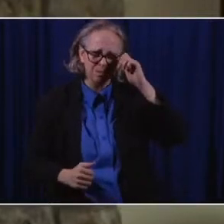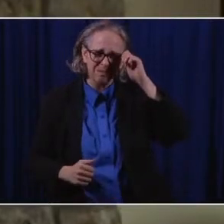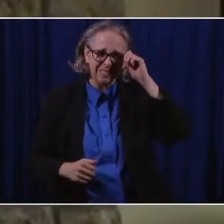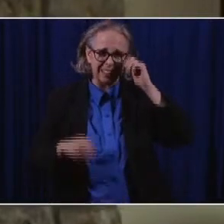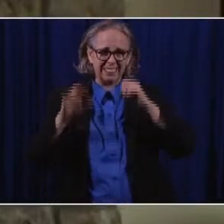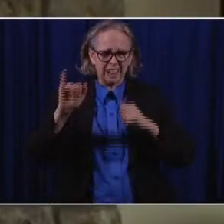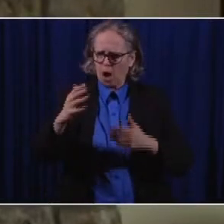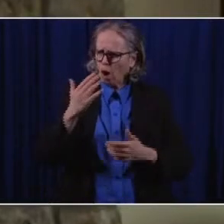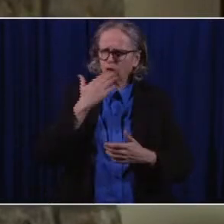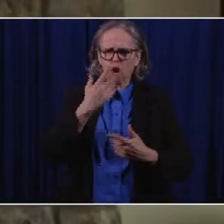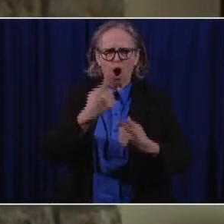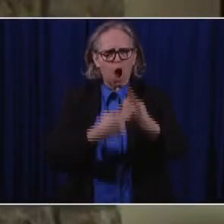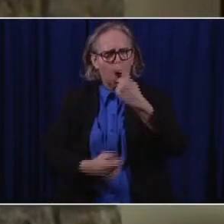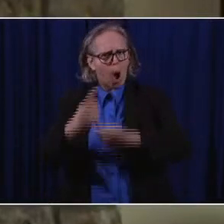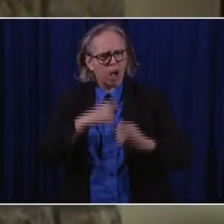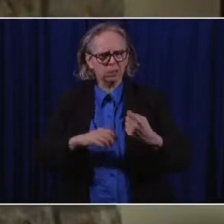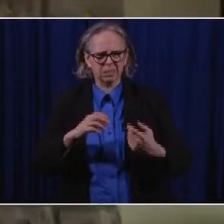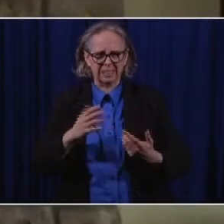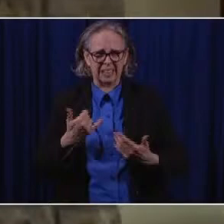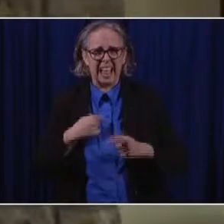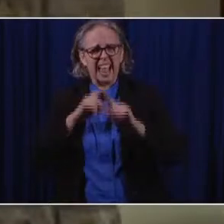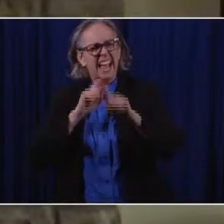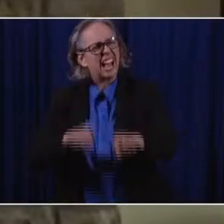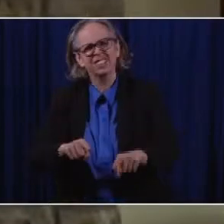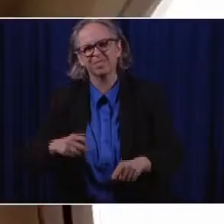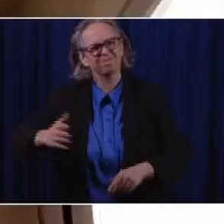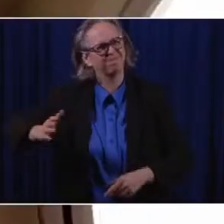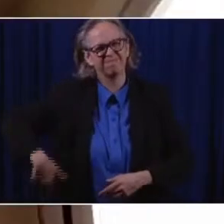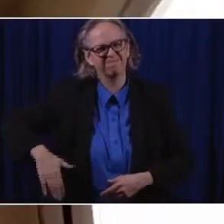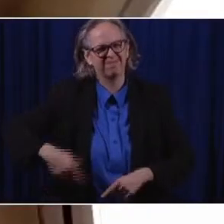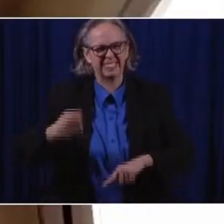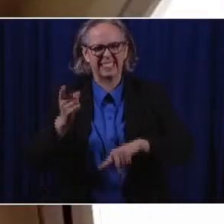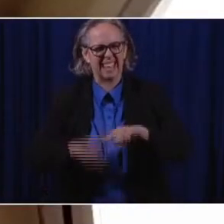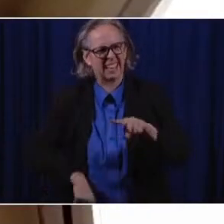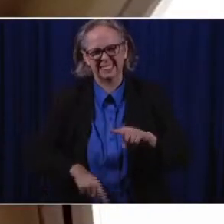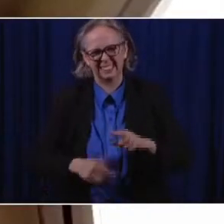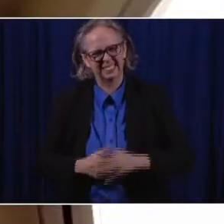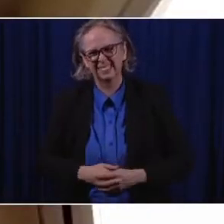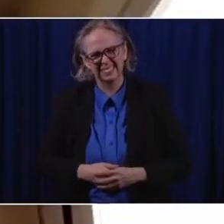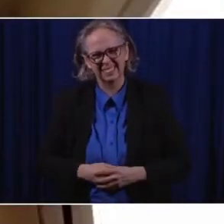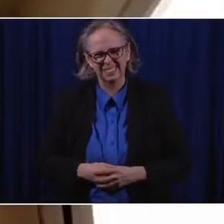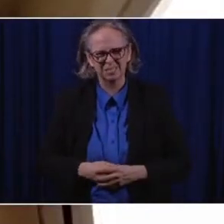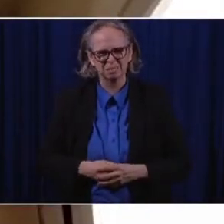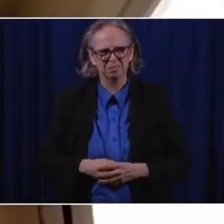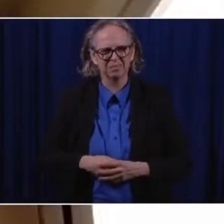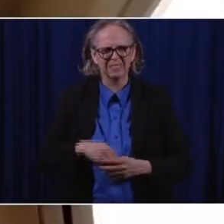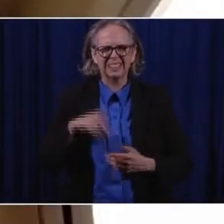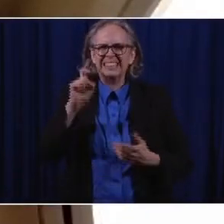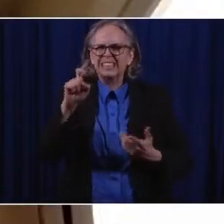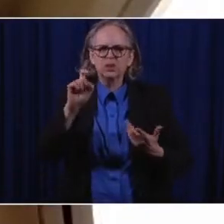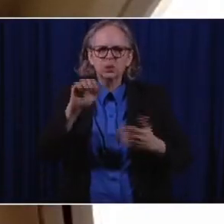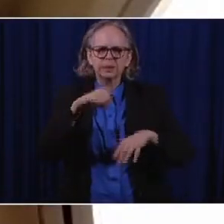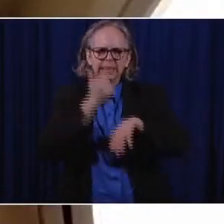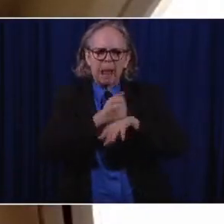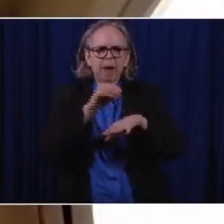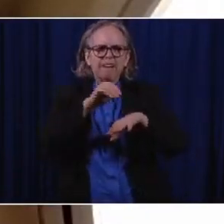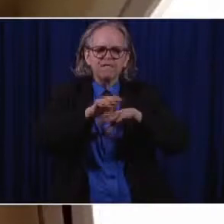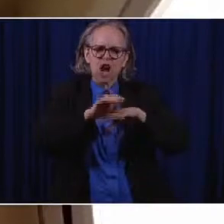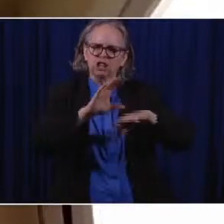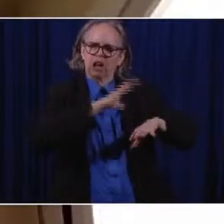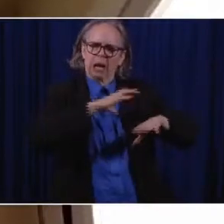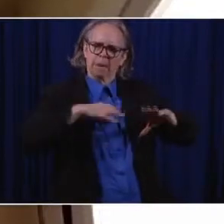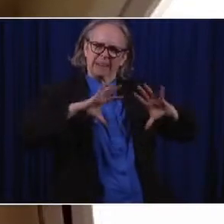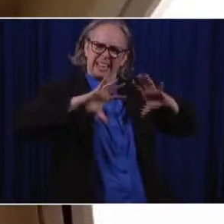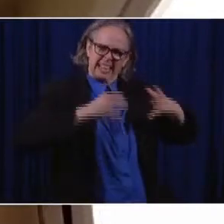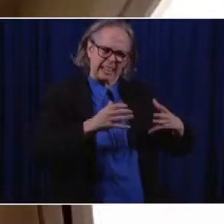but they will be answered by the Advisory Council on Immunization Practices, which is a national body which provides